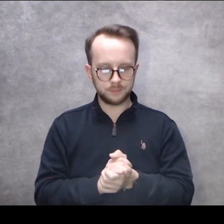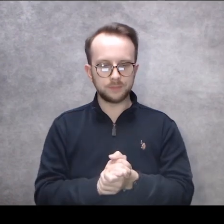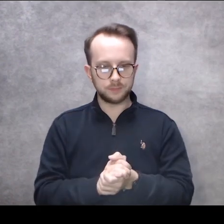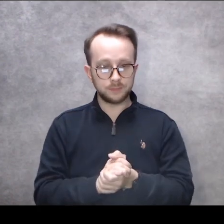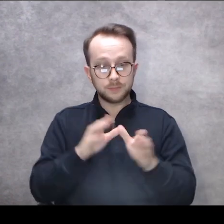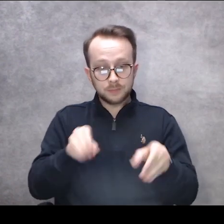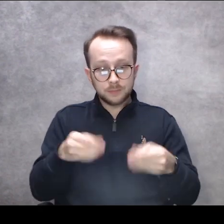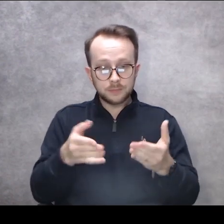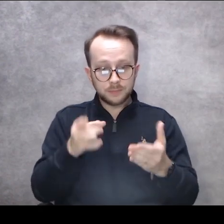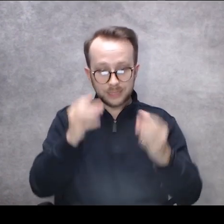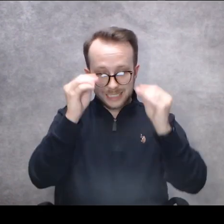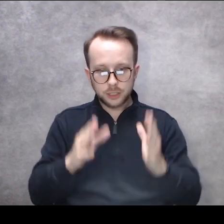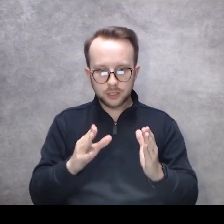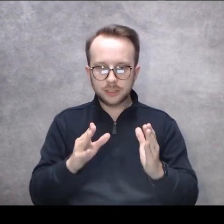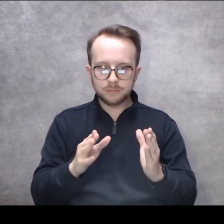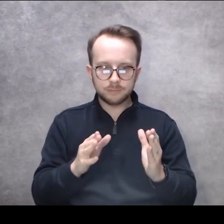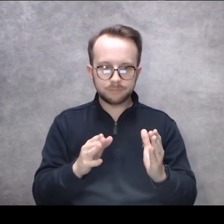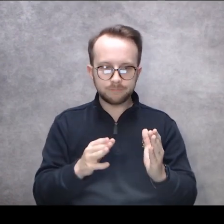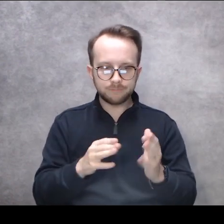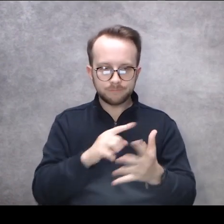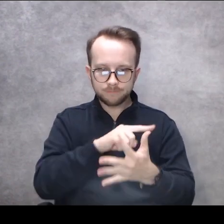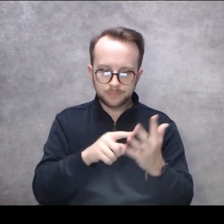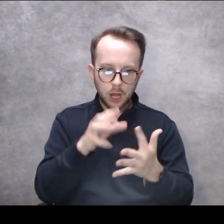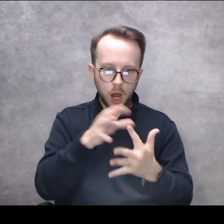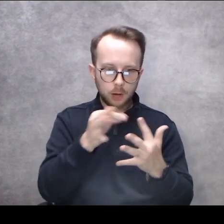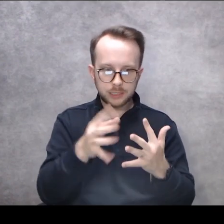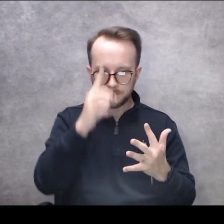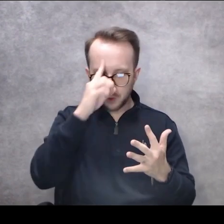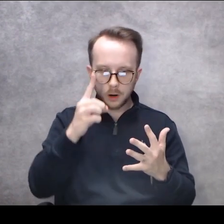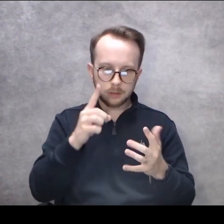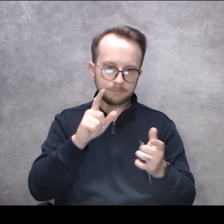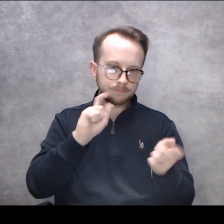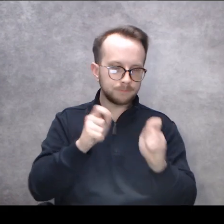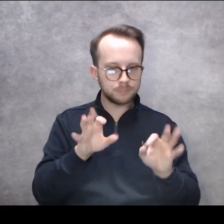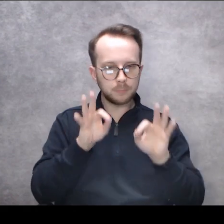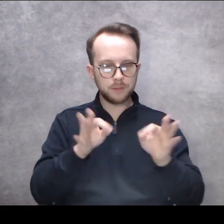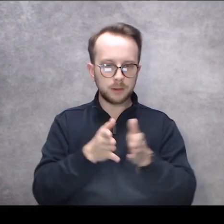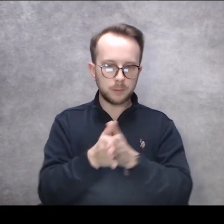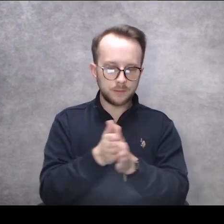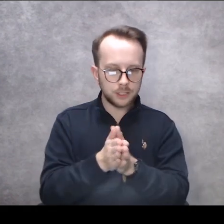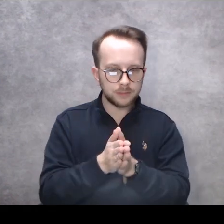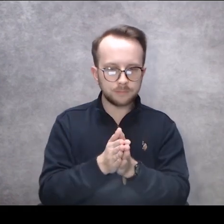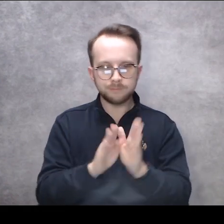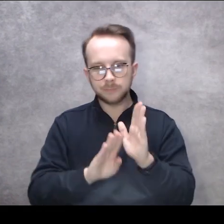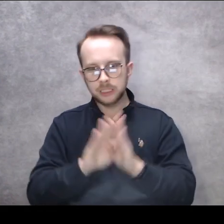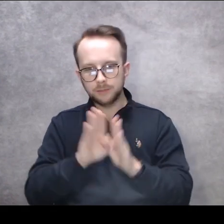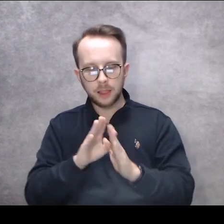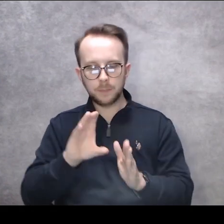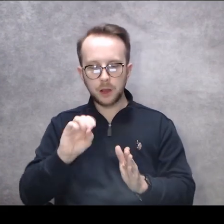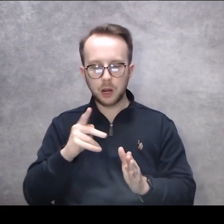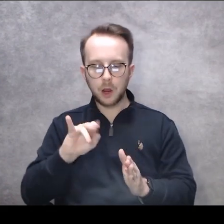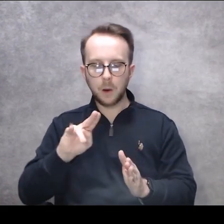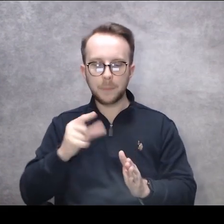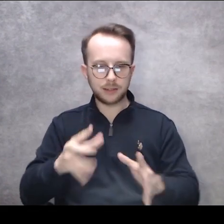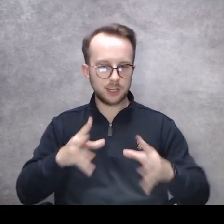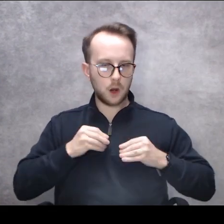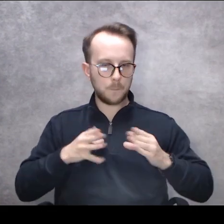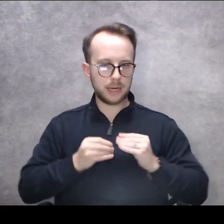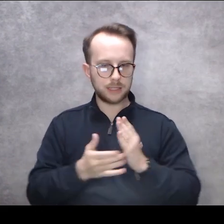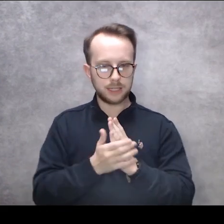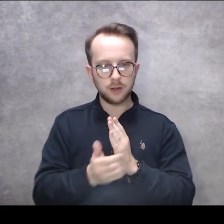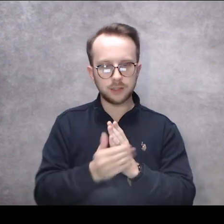to provide options for optimizing motivation, to facilitate coping skills by developing an awareness of self and